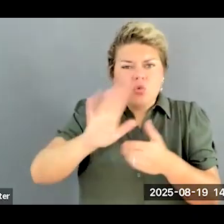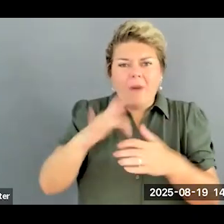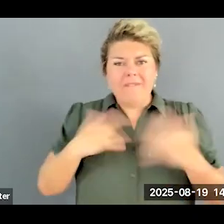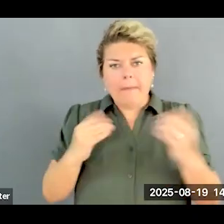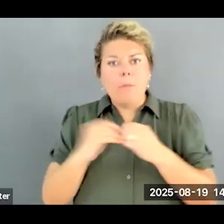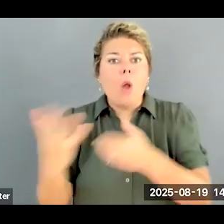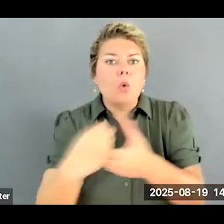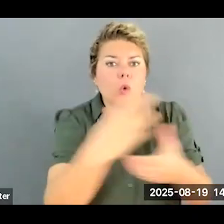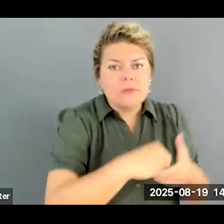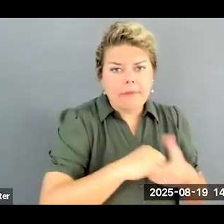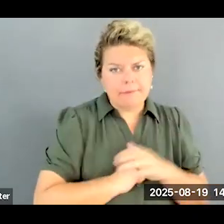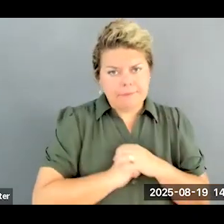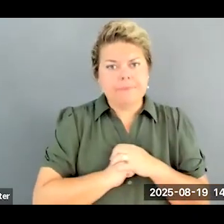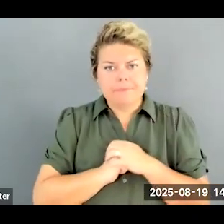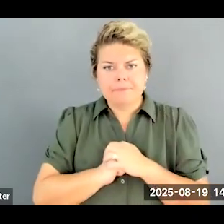those attending.